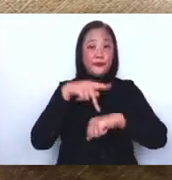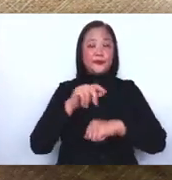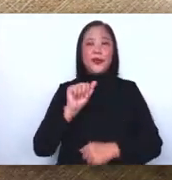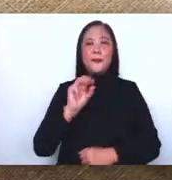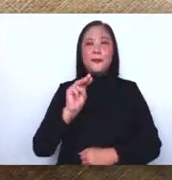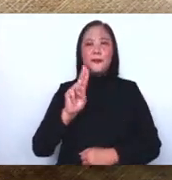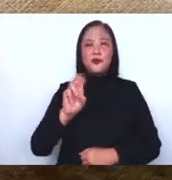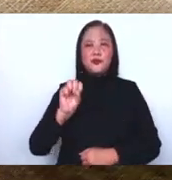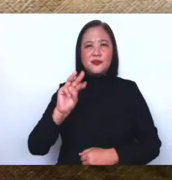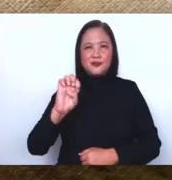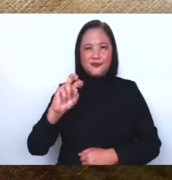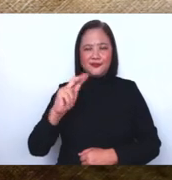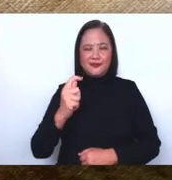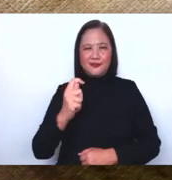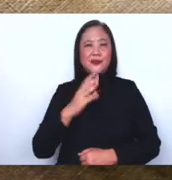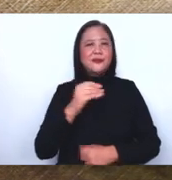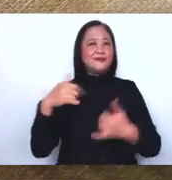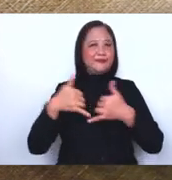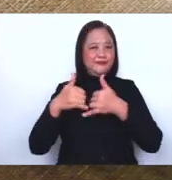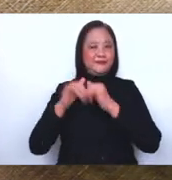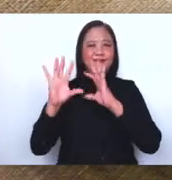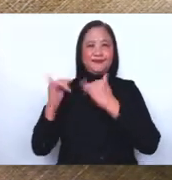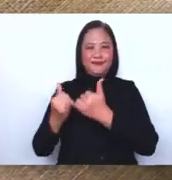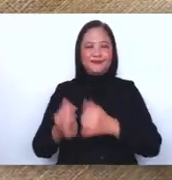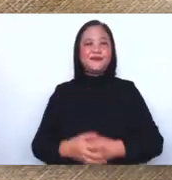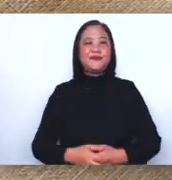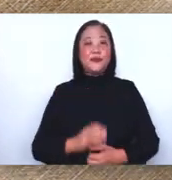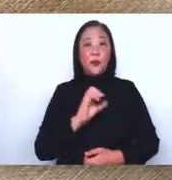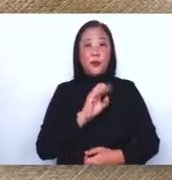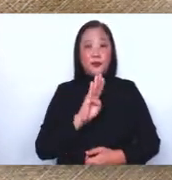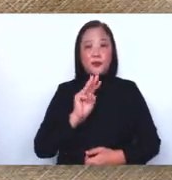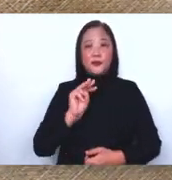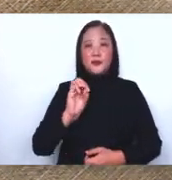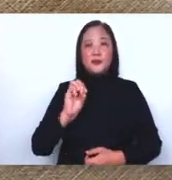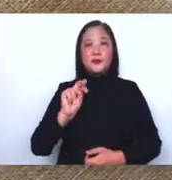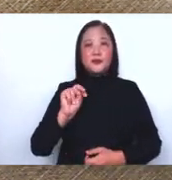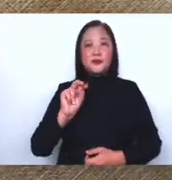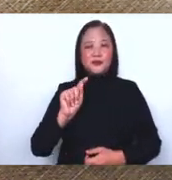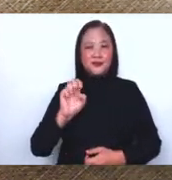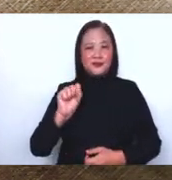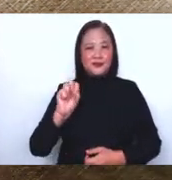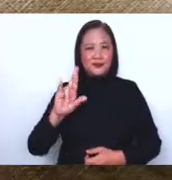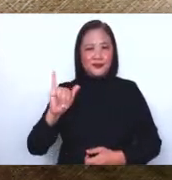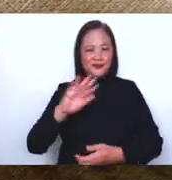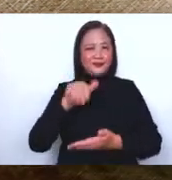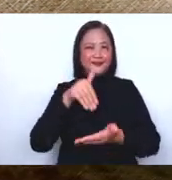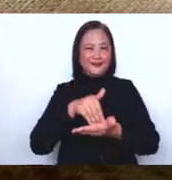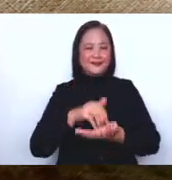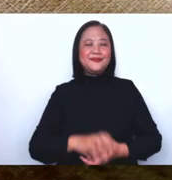Philippine Amusement and Gaming Corporation, OB Montessori Center,